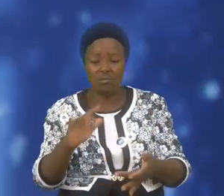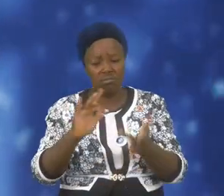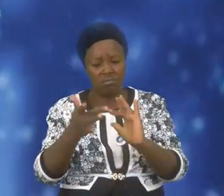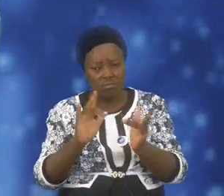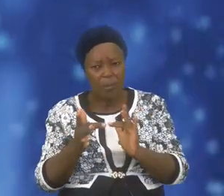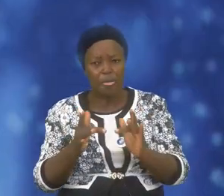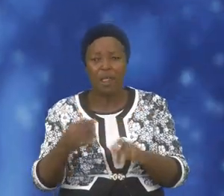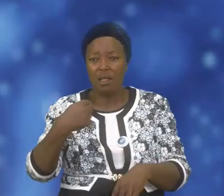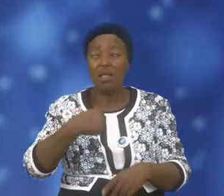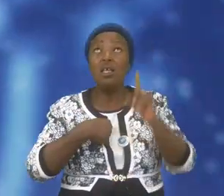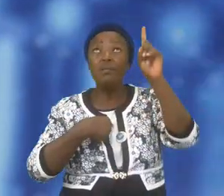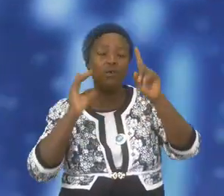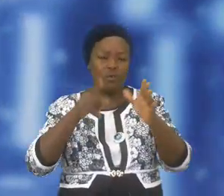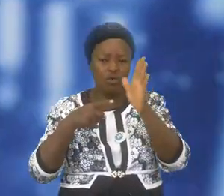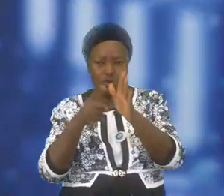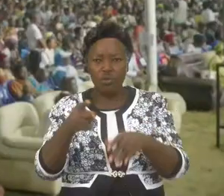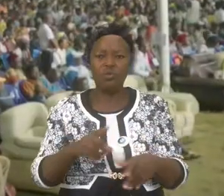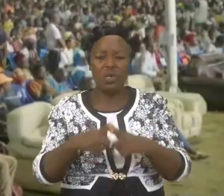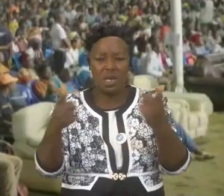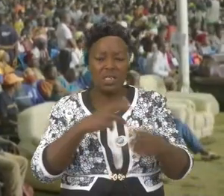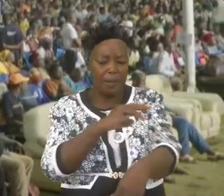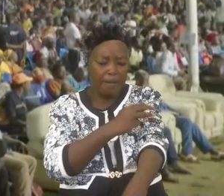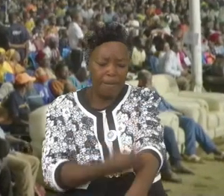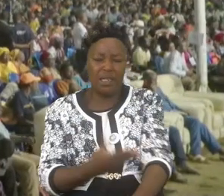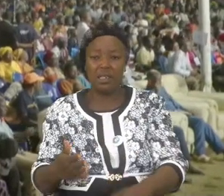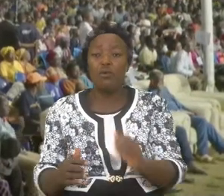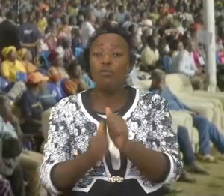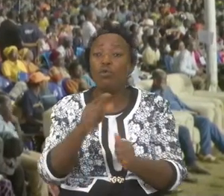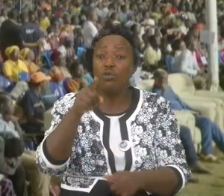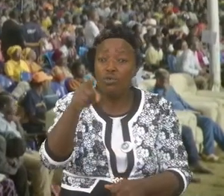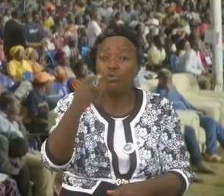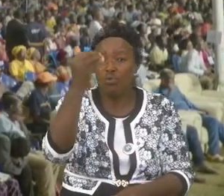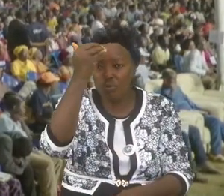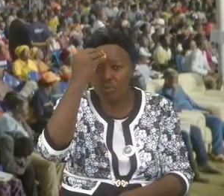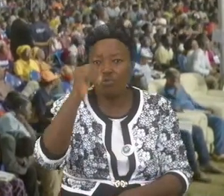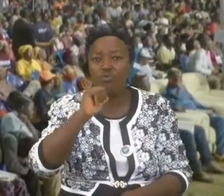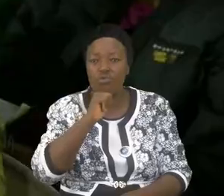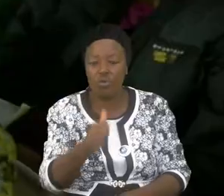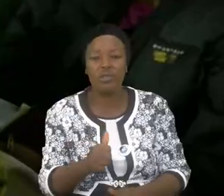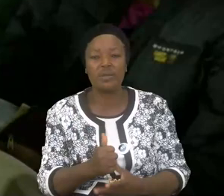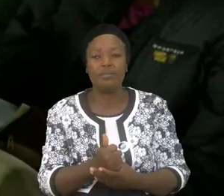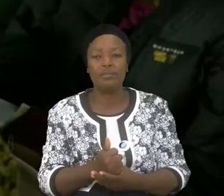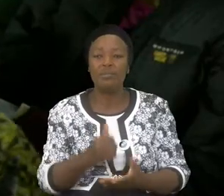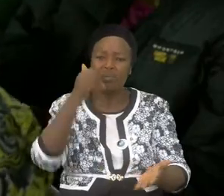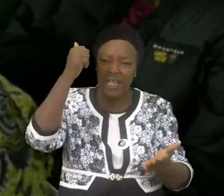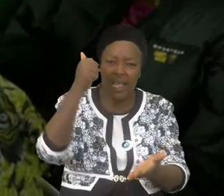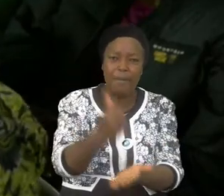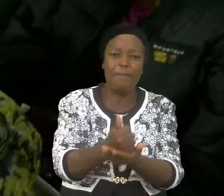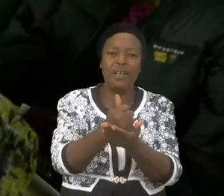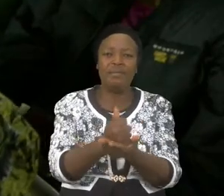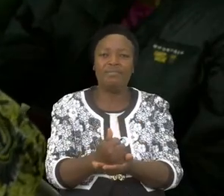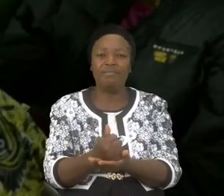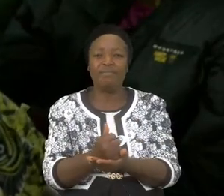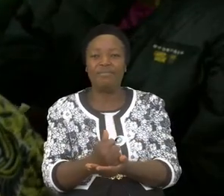which thou knowest not. Amen. Amen. Amen. Amen. First